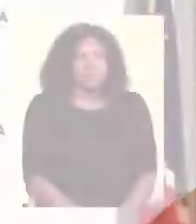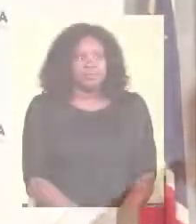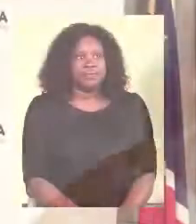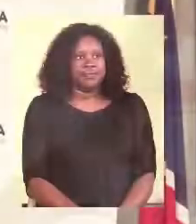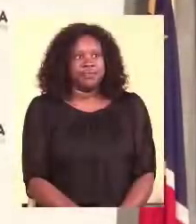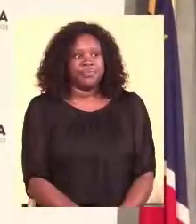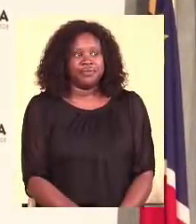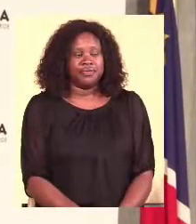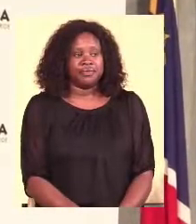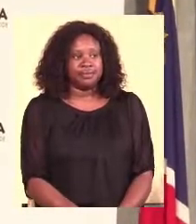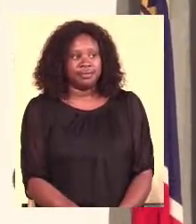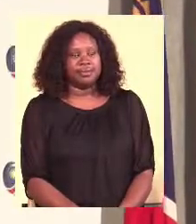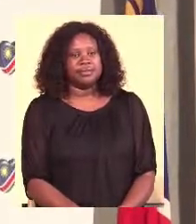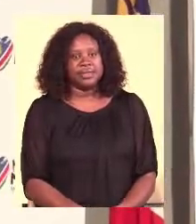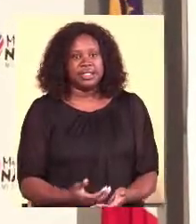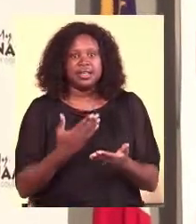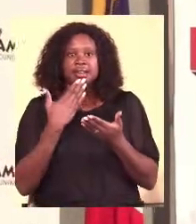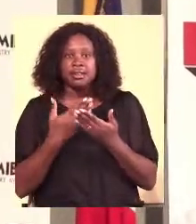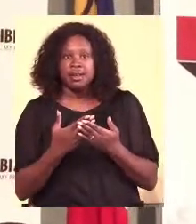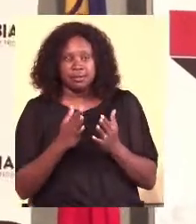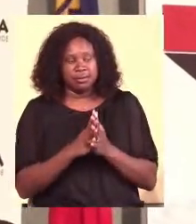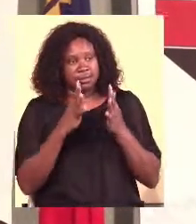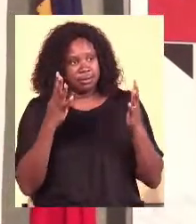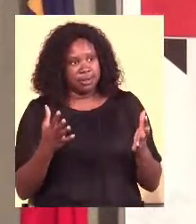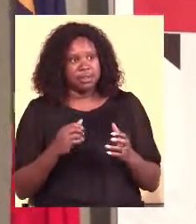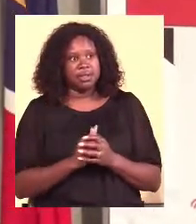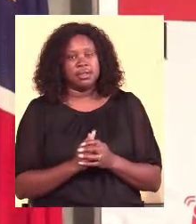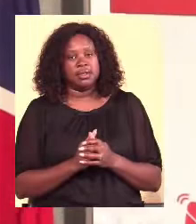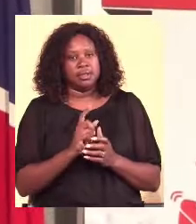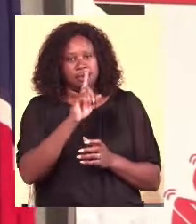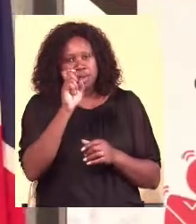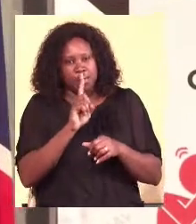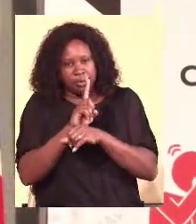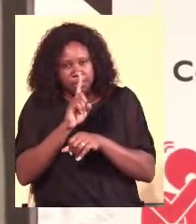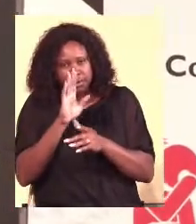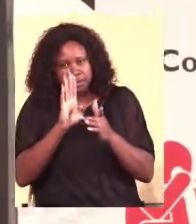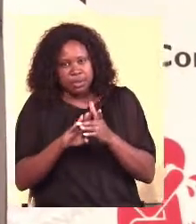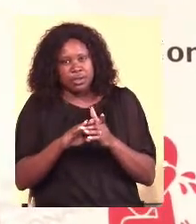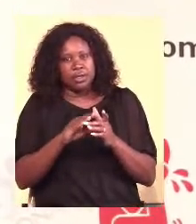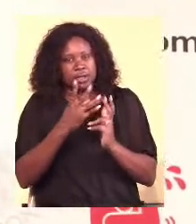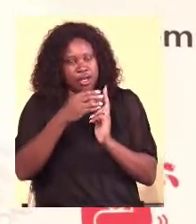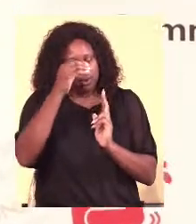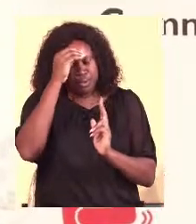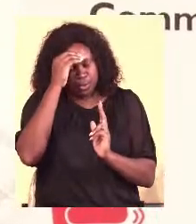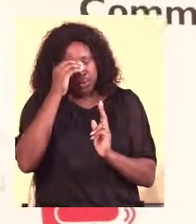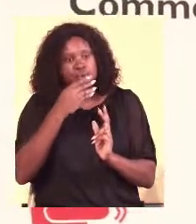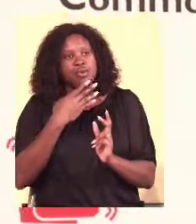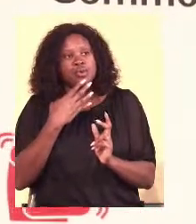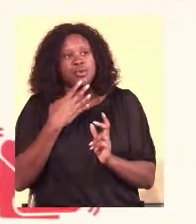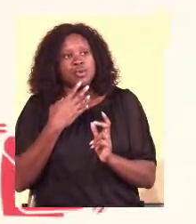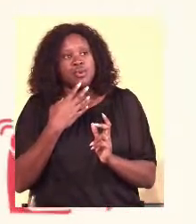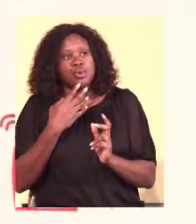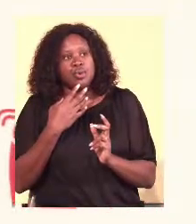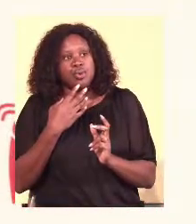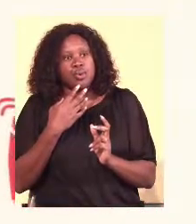Thank you very much. The first question about the number of students who are affected